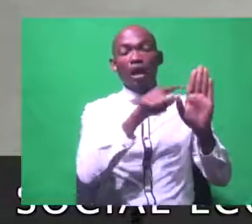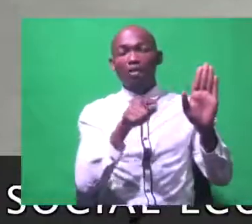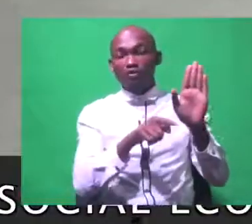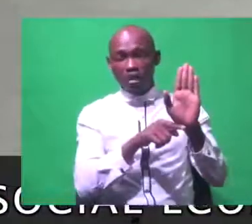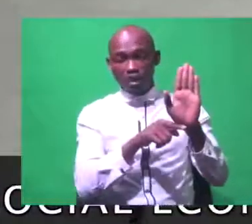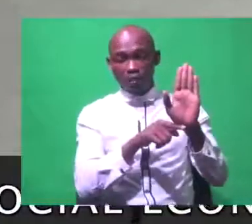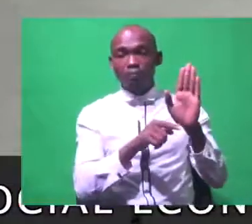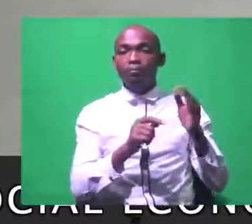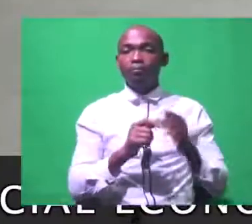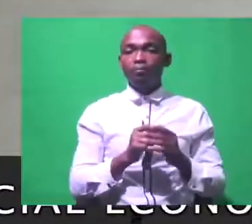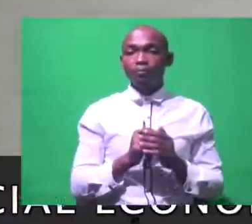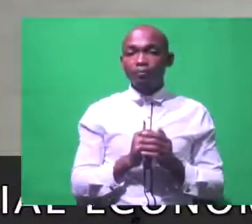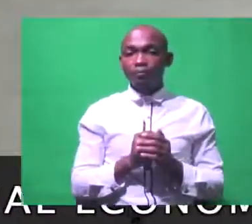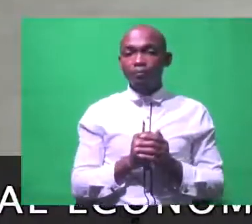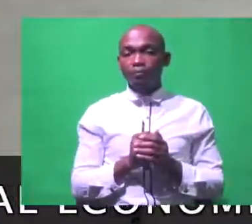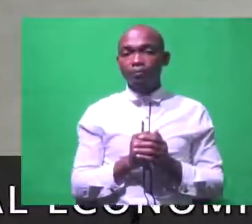Africa.